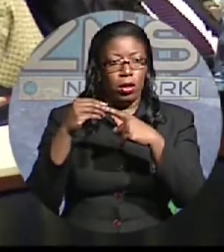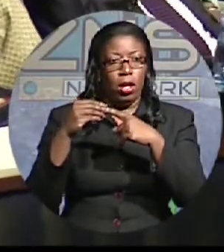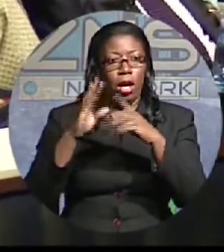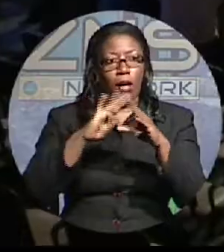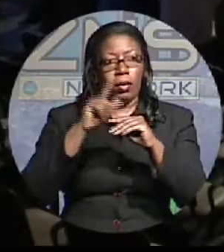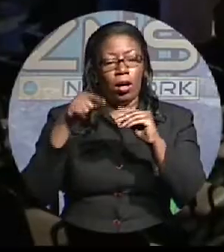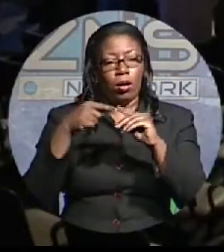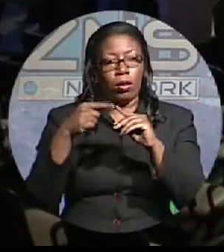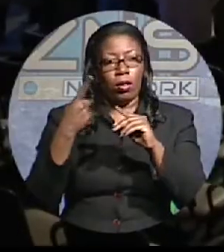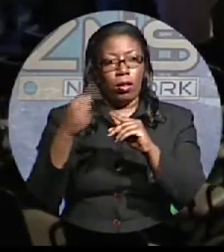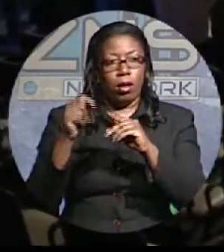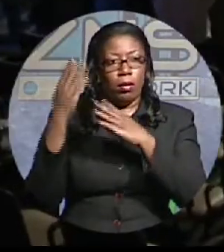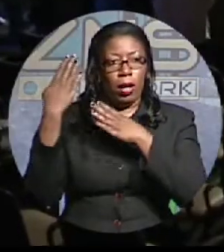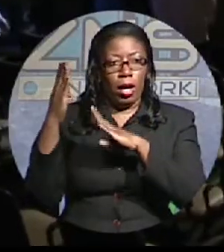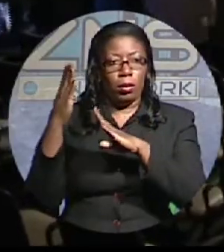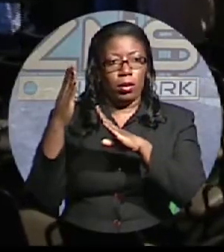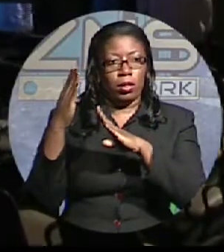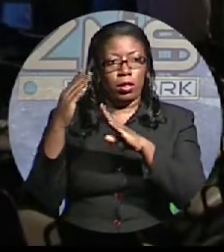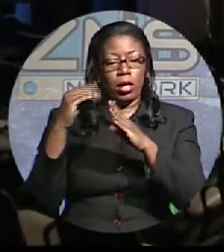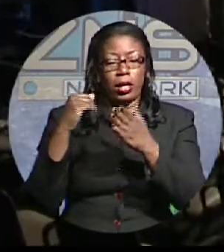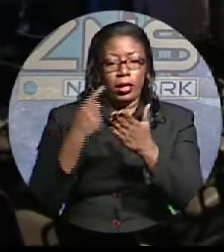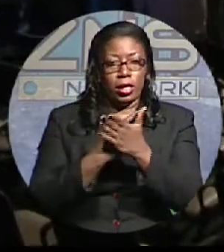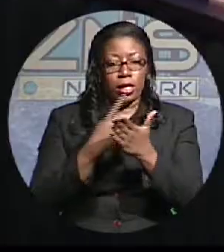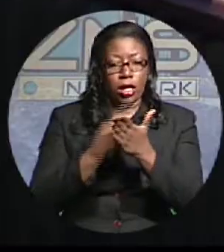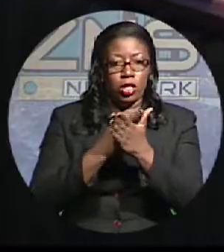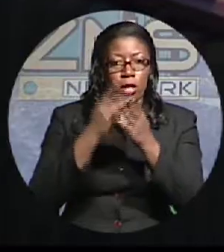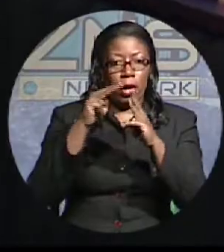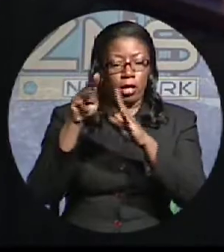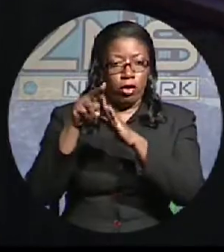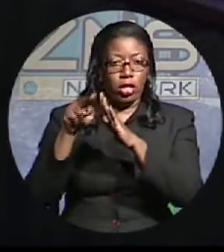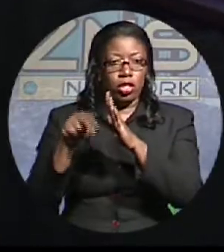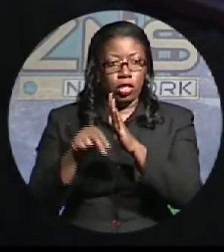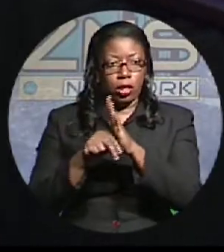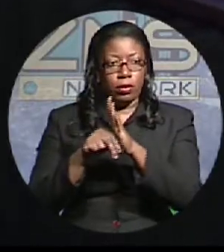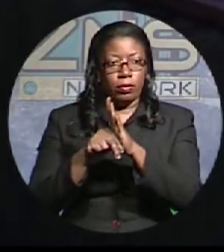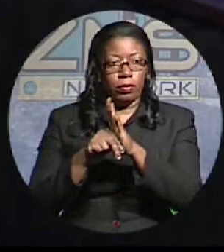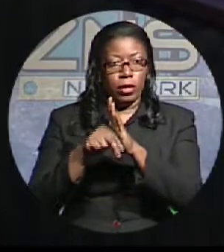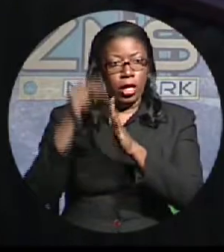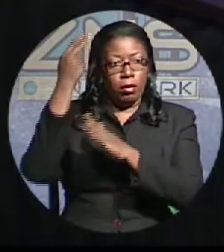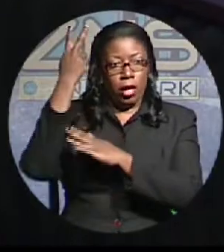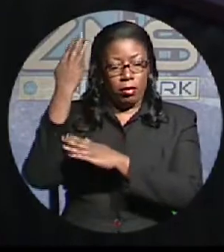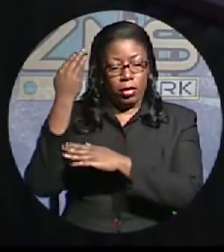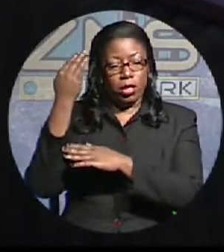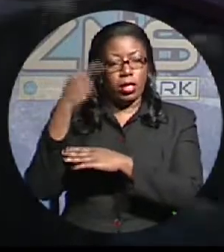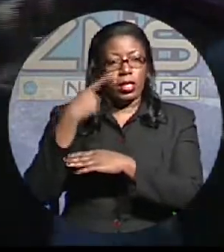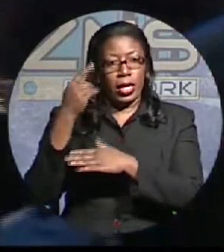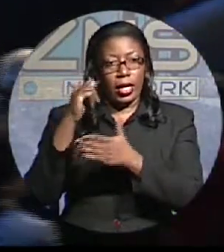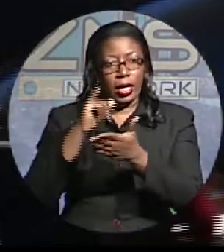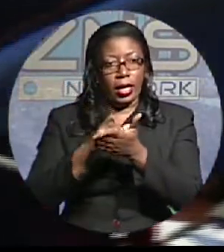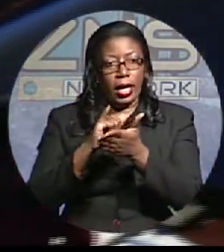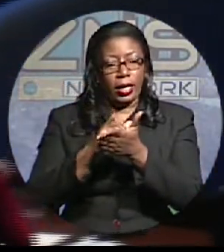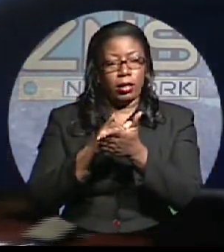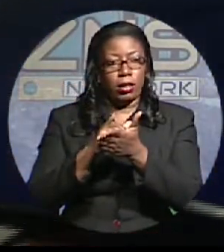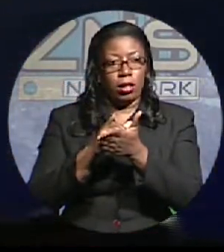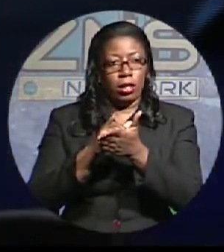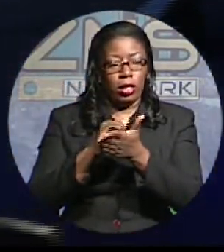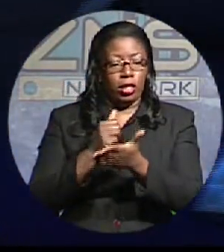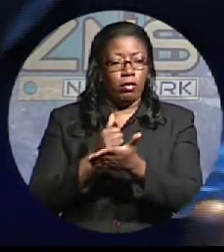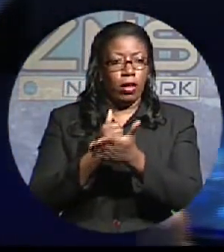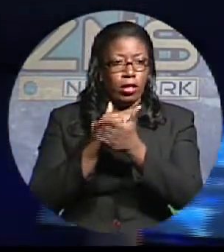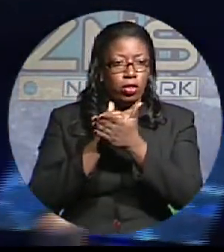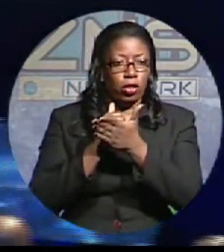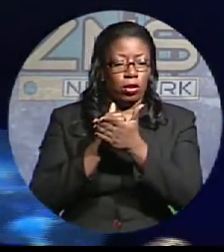about migration and illegal fishing. Prime Minister Christie said in an intervention during a closed